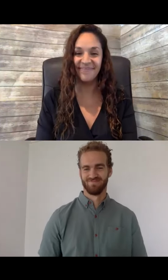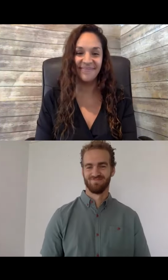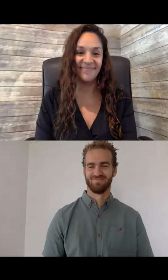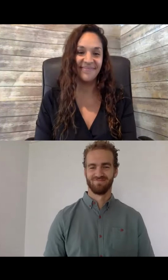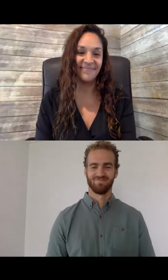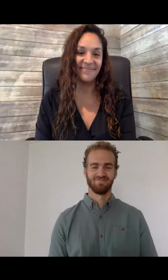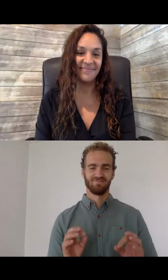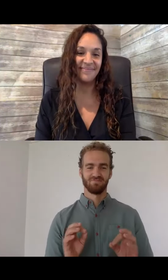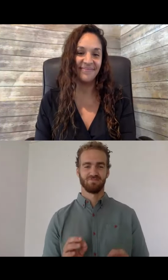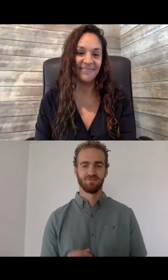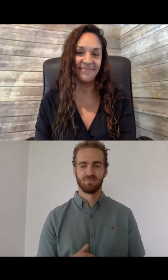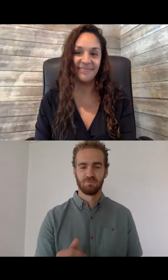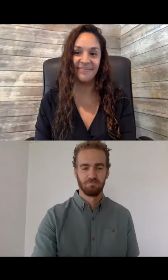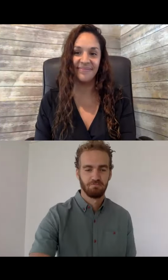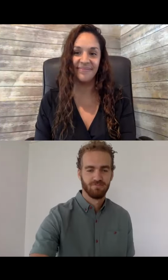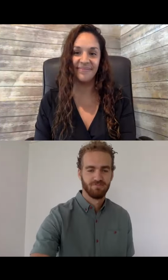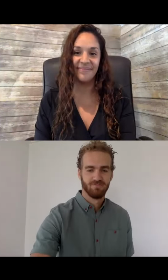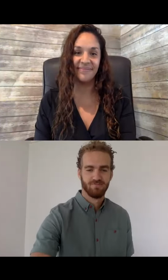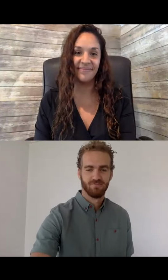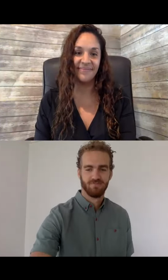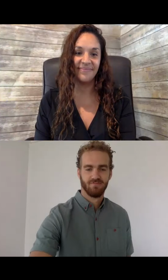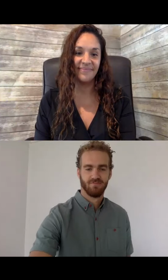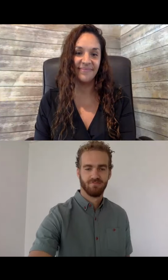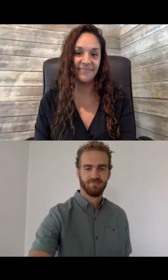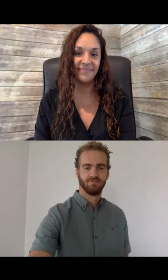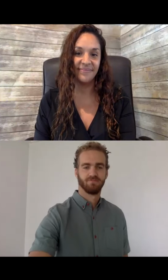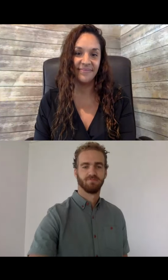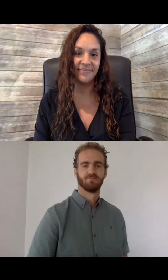your families be inclusive in our classroom setting?